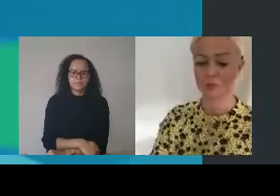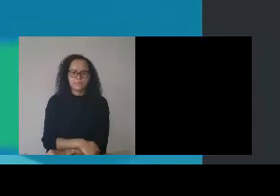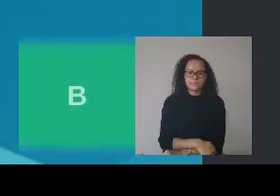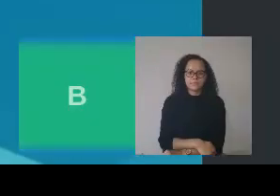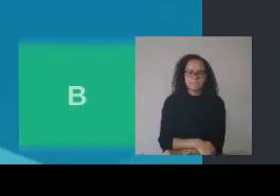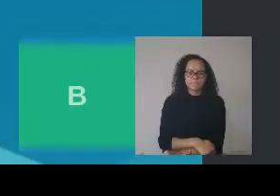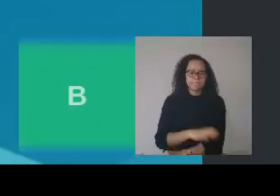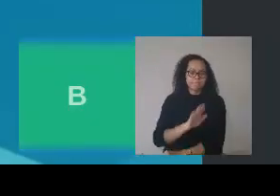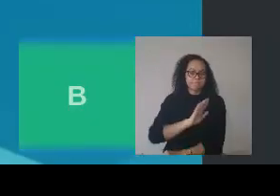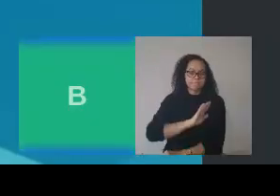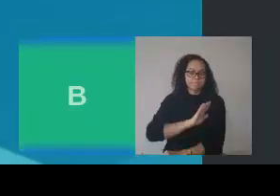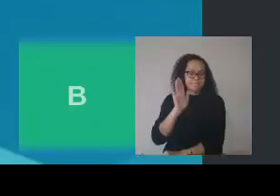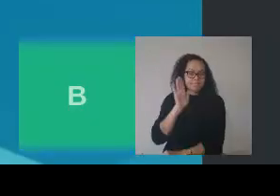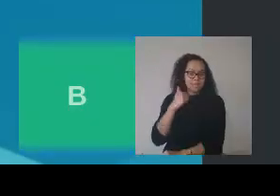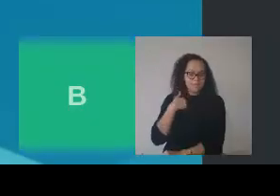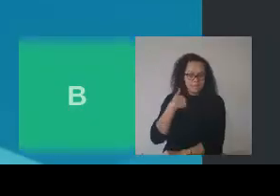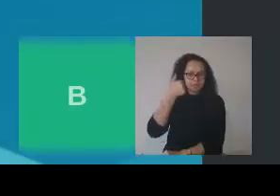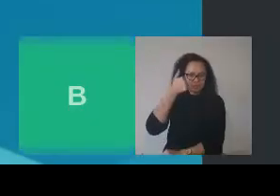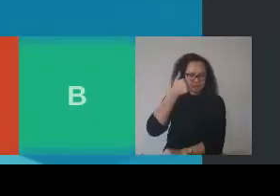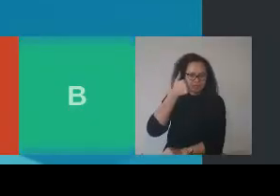Hello, can you hear me, Louise?